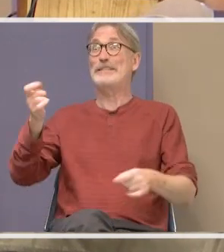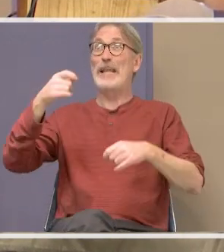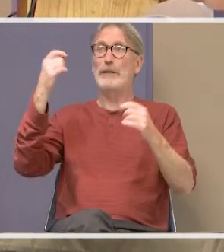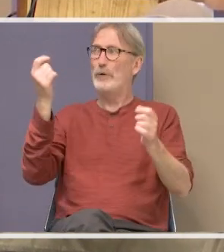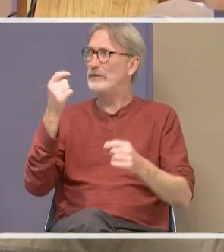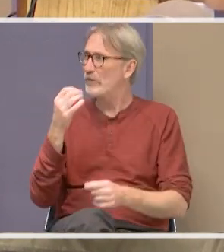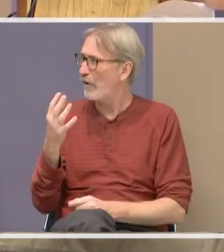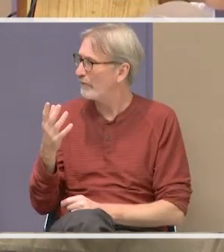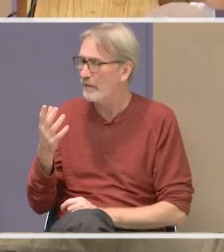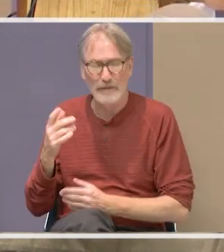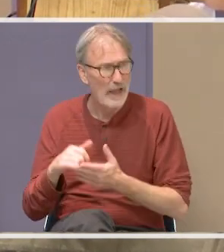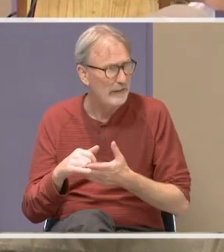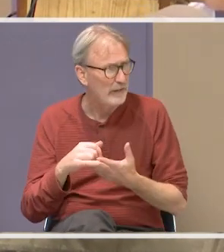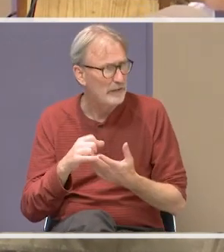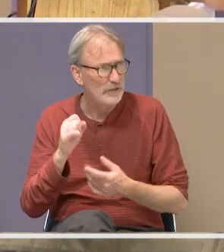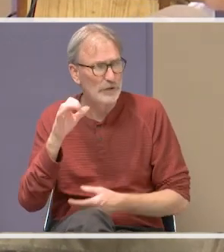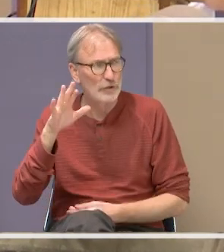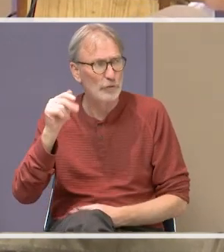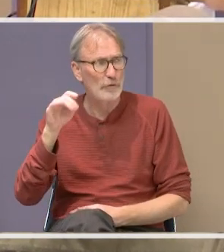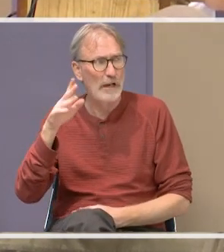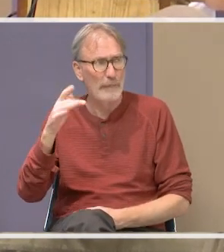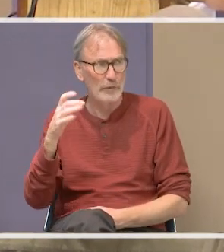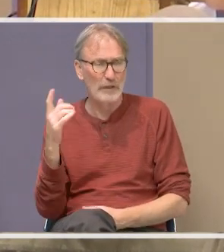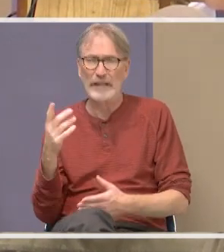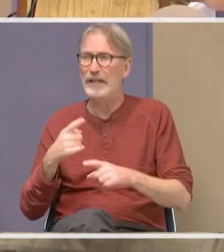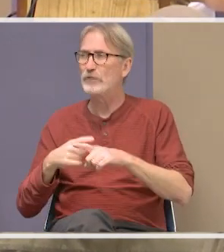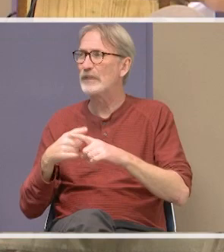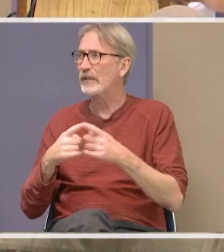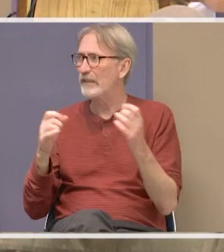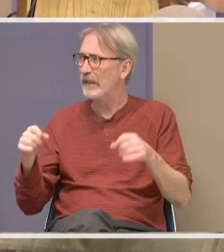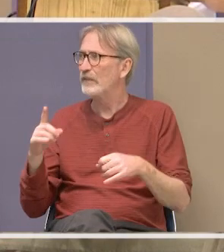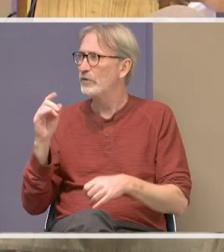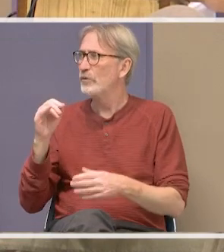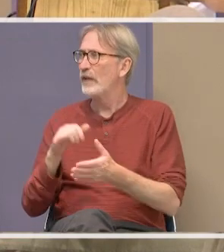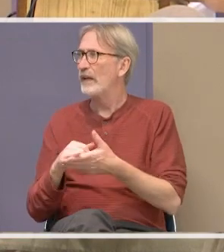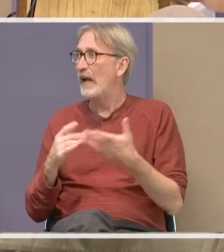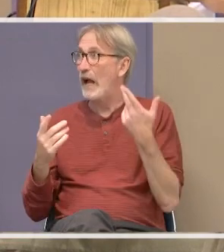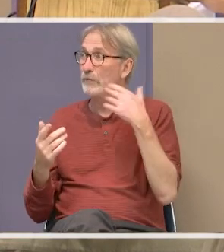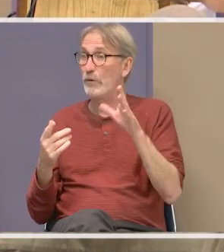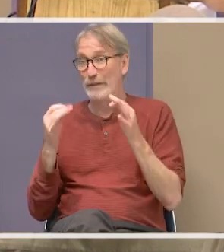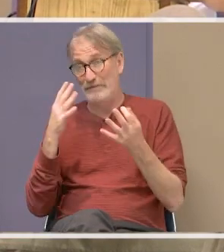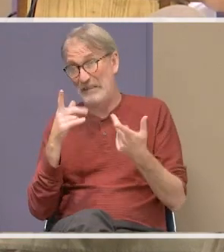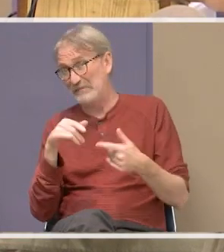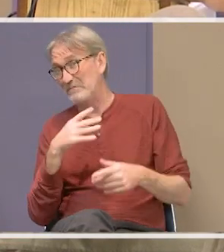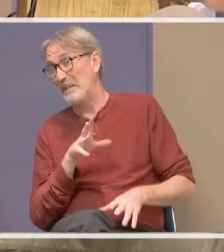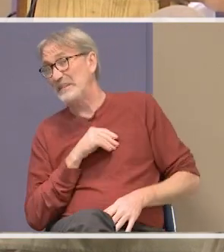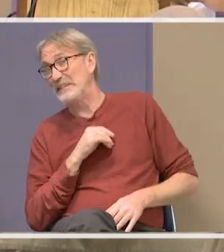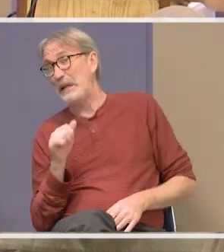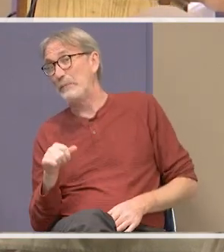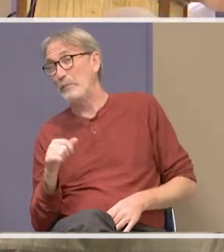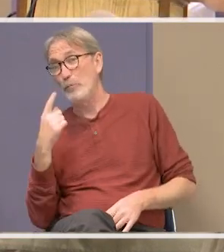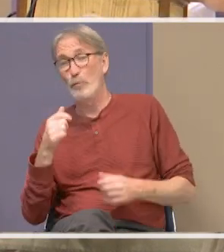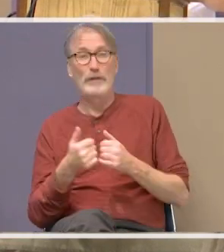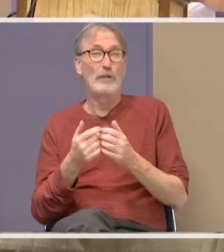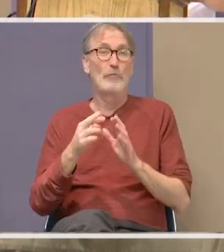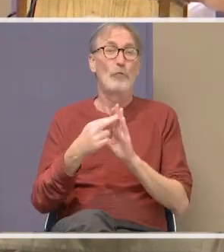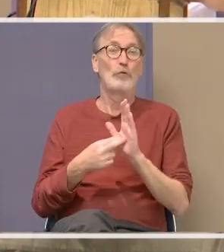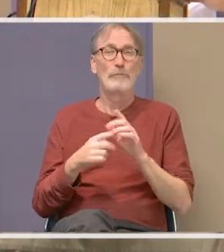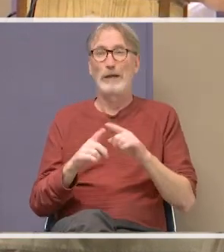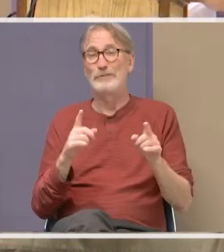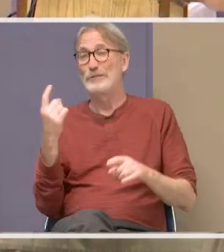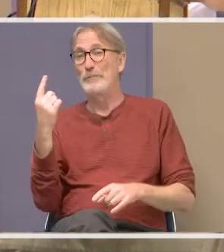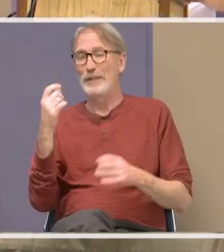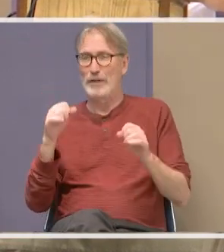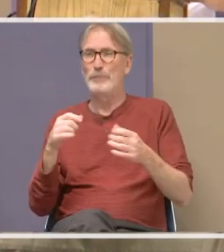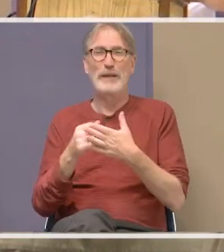scramble intersection, do something unique in the middle of it. And, I don't know if that's copacetic with rules and whatnot, but it can be something that can